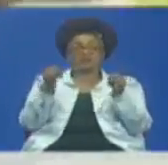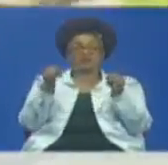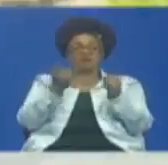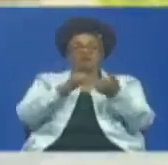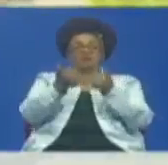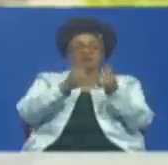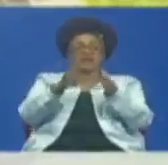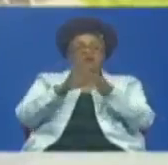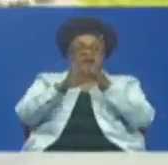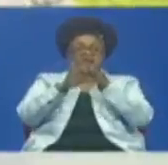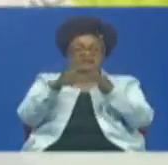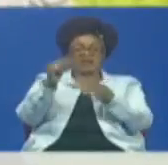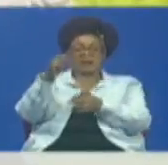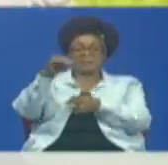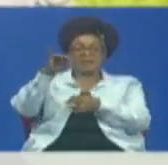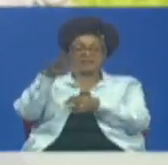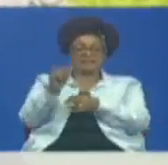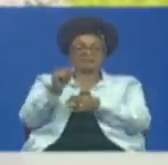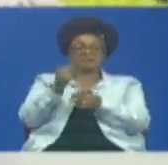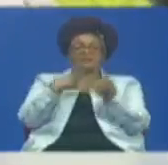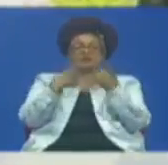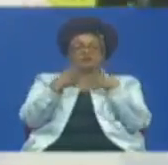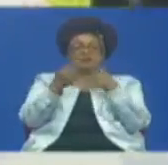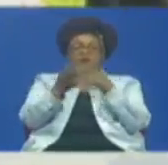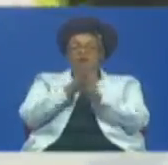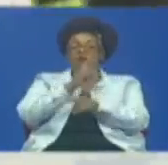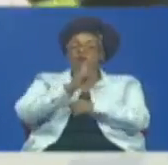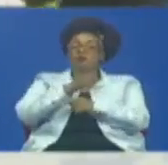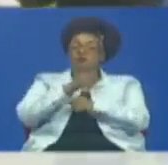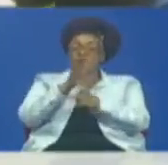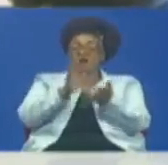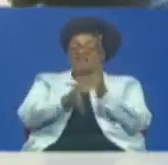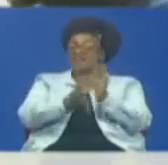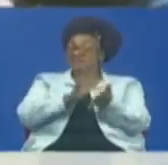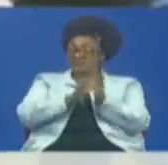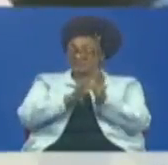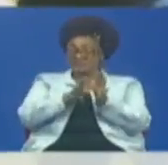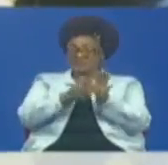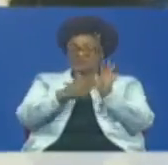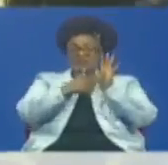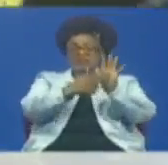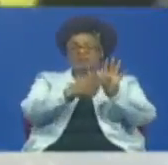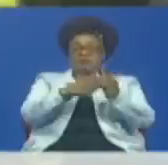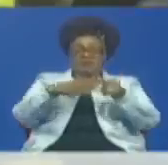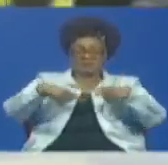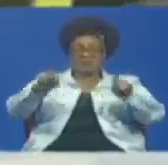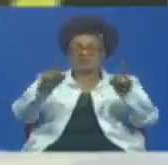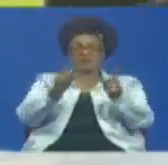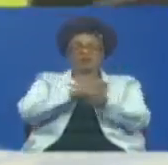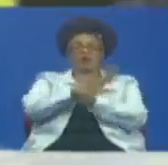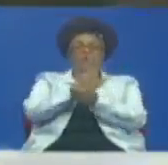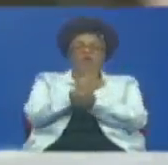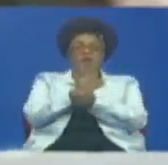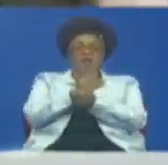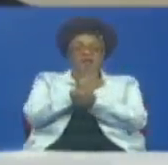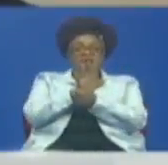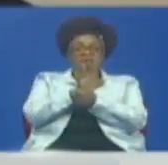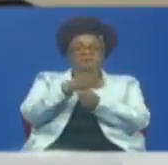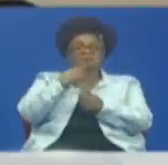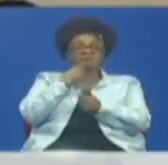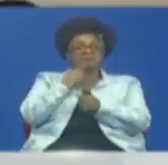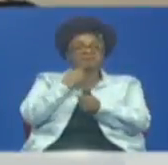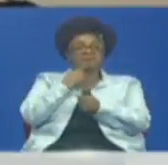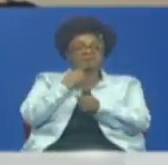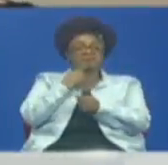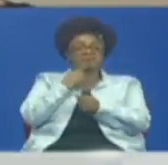CS Amina Mohammed spoke to Kojon athletes against exposing themselves to the coronavirus, saying, "Hao